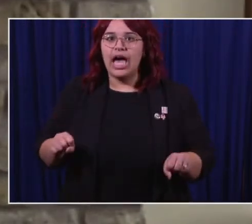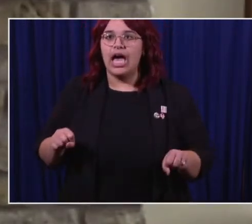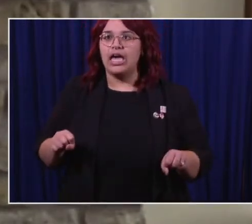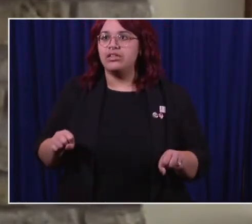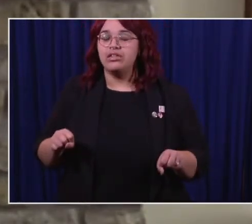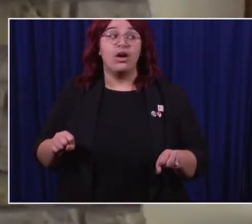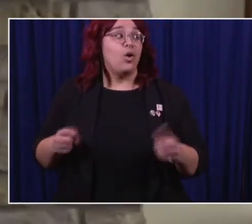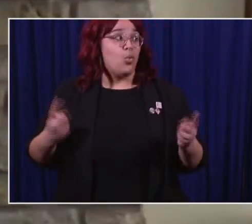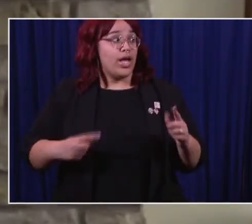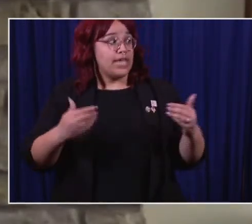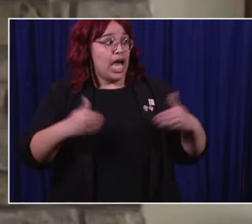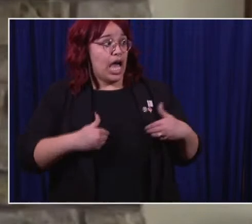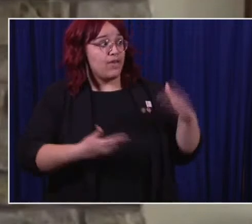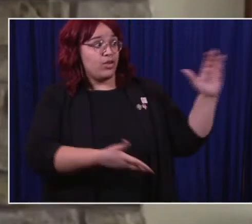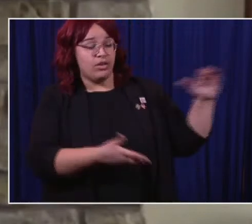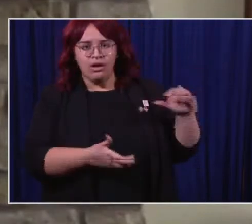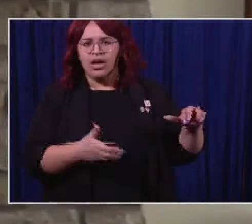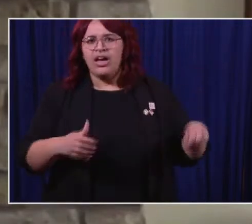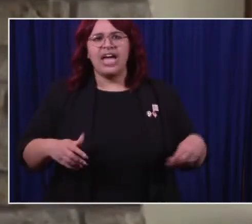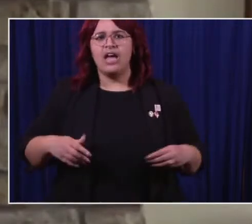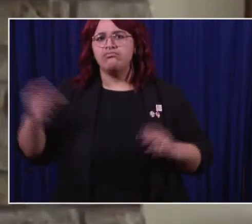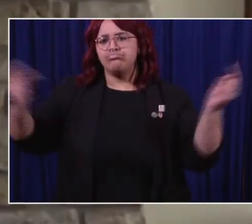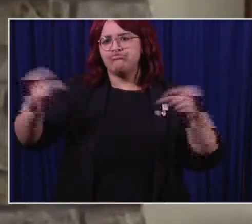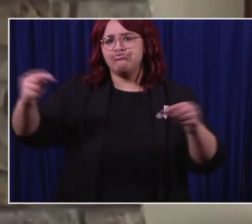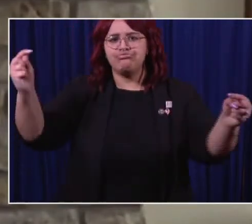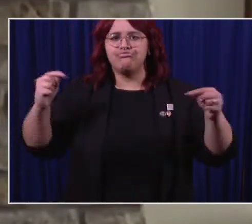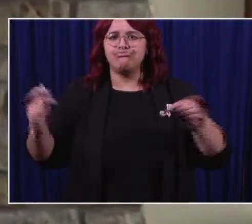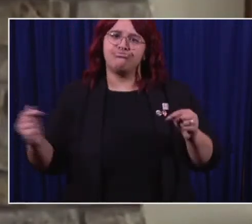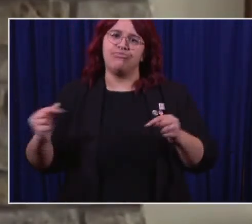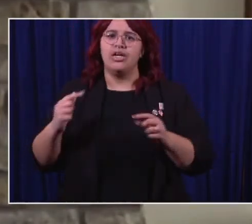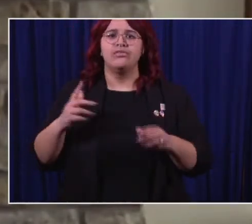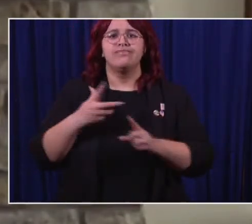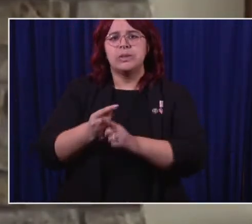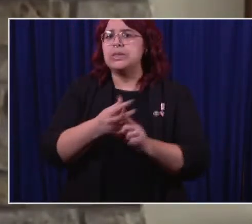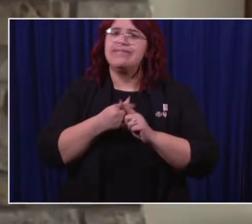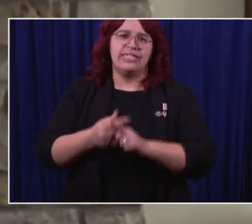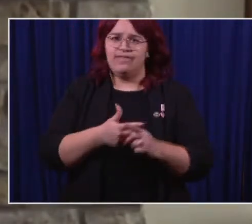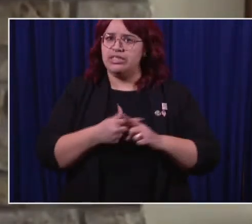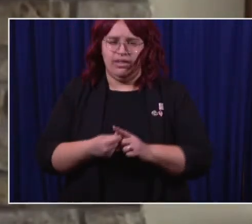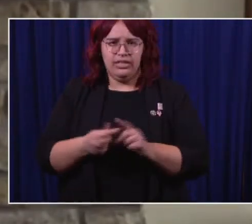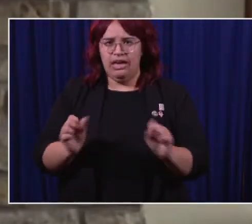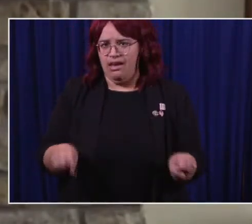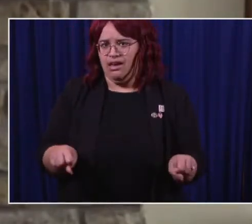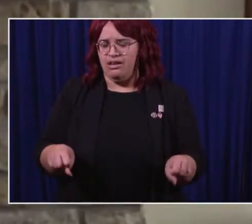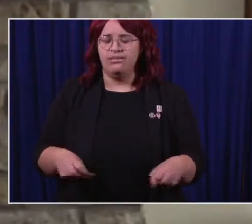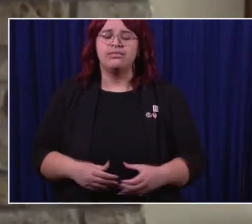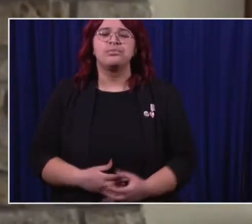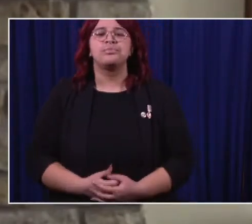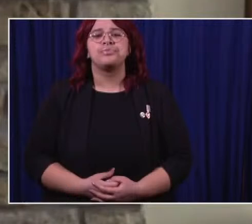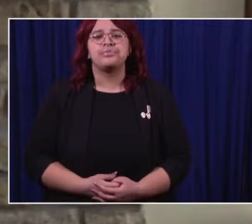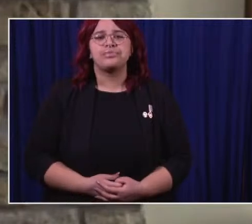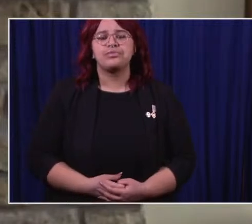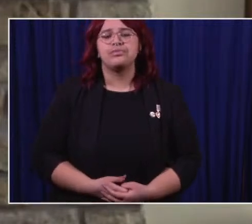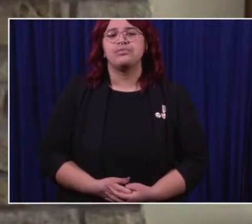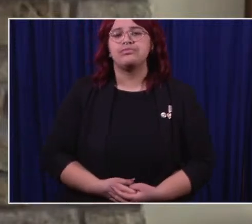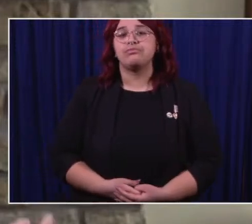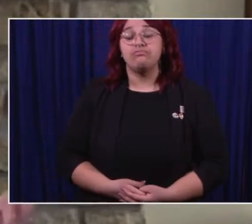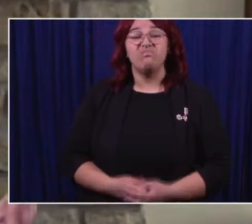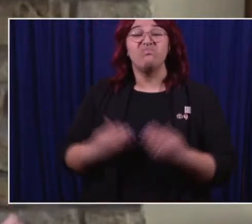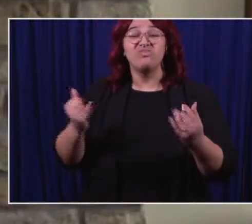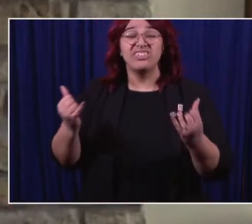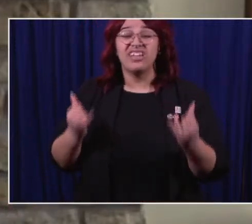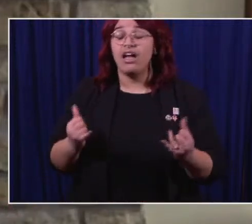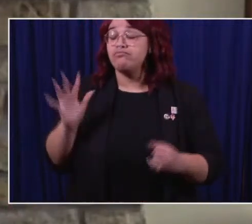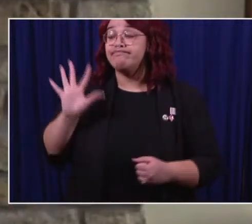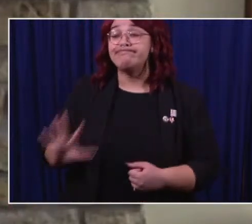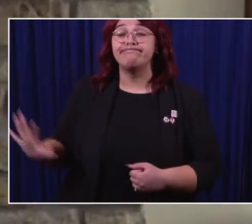have been looking at different sites in the state and to see, you know, where we would